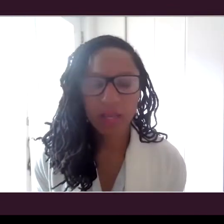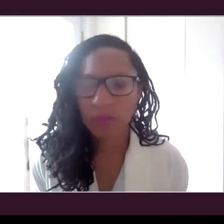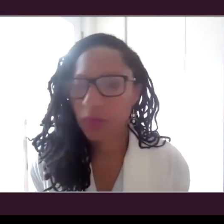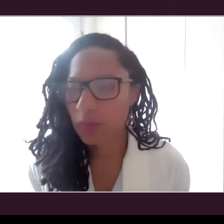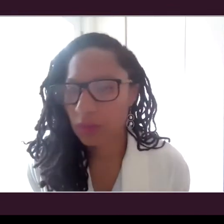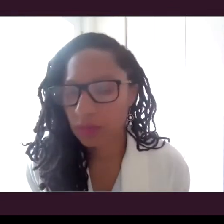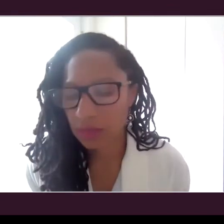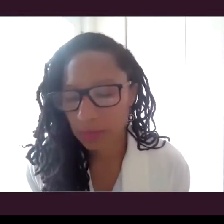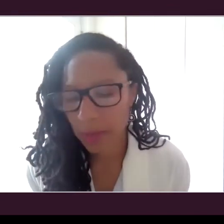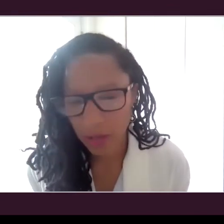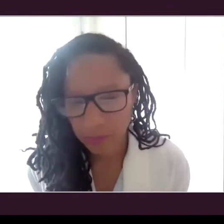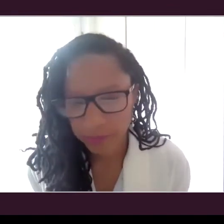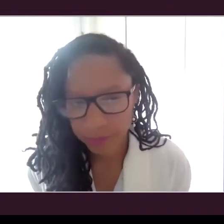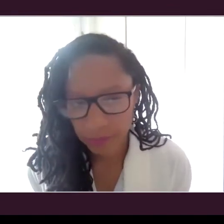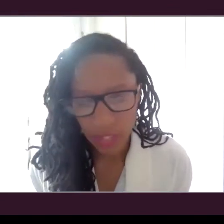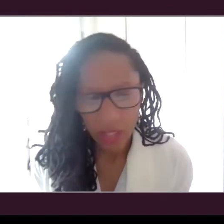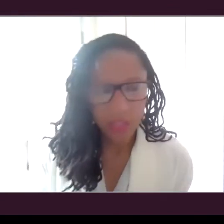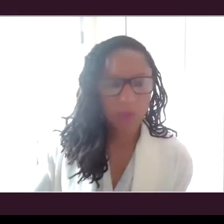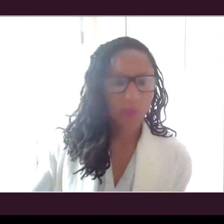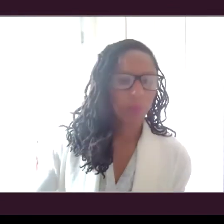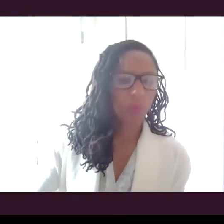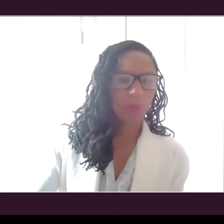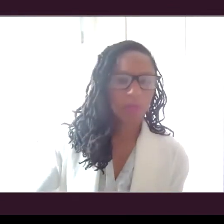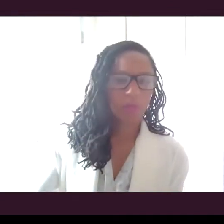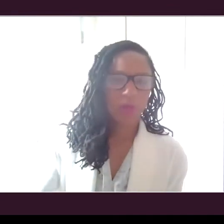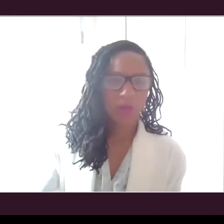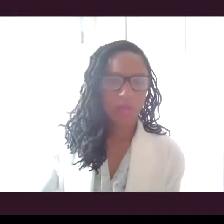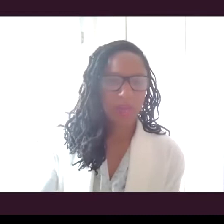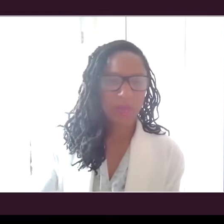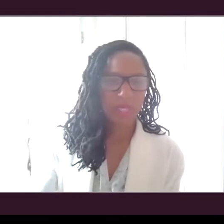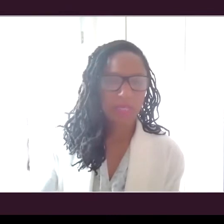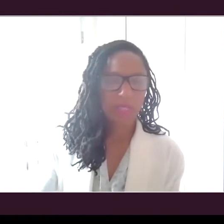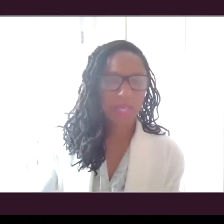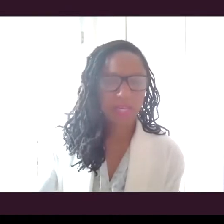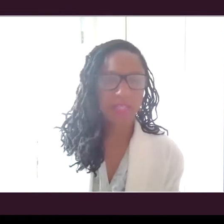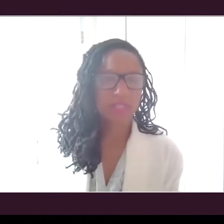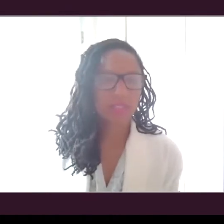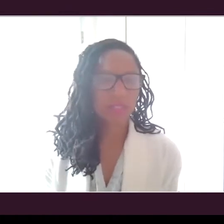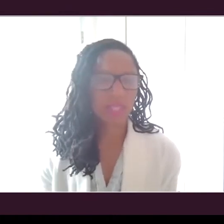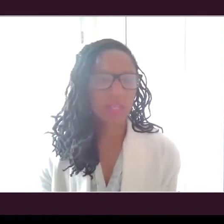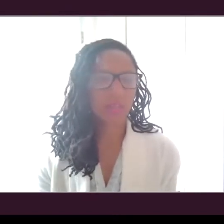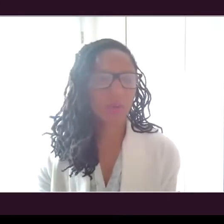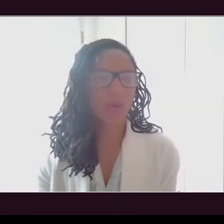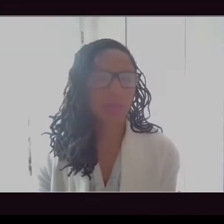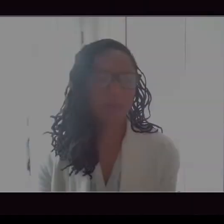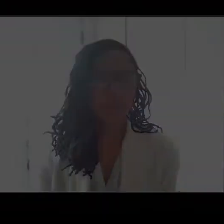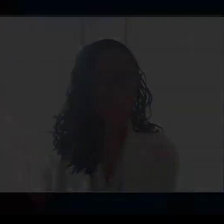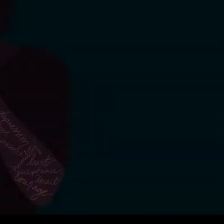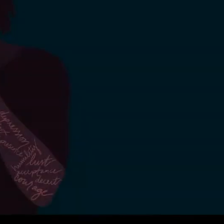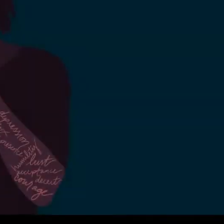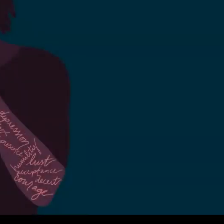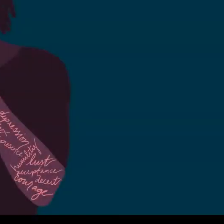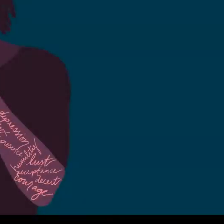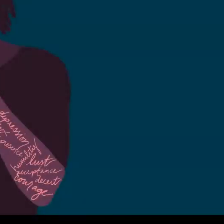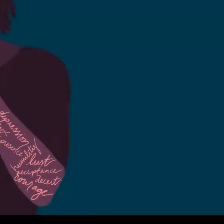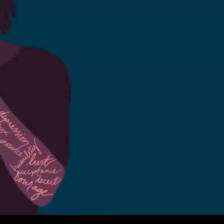and then we will depart. So welcome, welcome everybody. Let us get going.